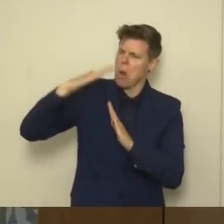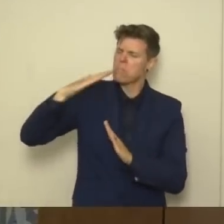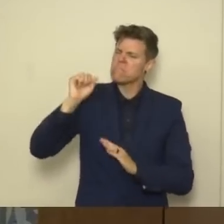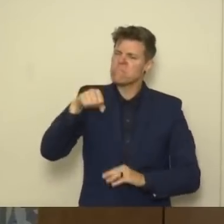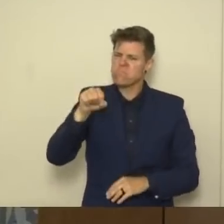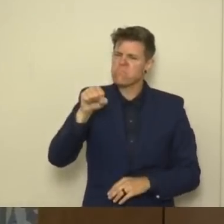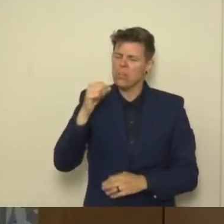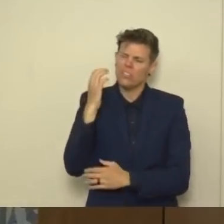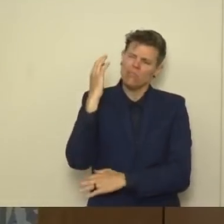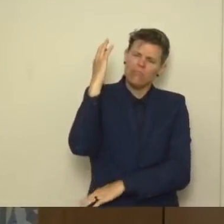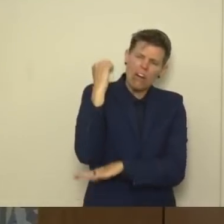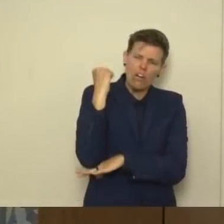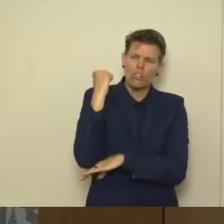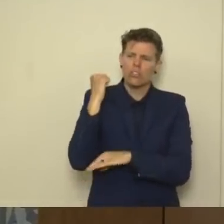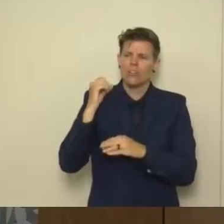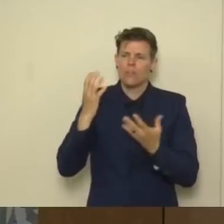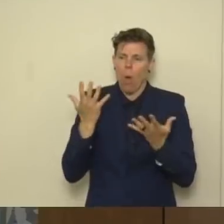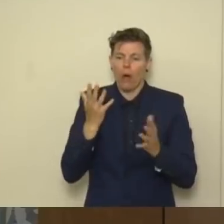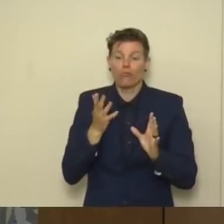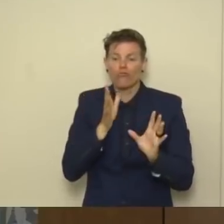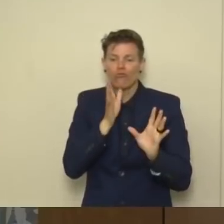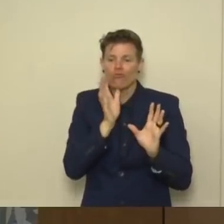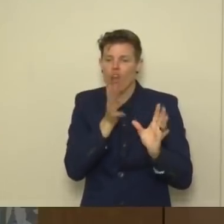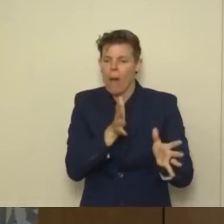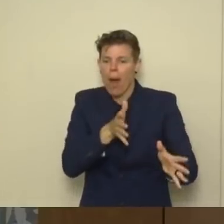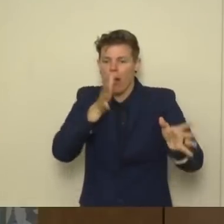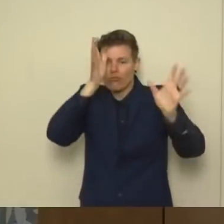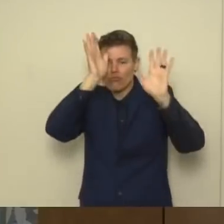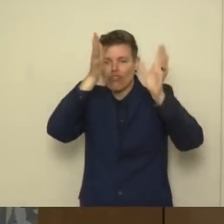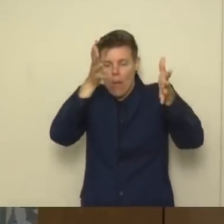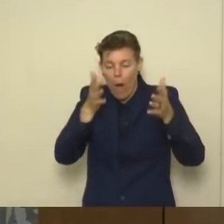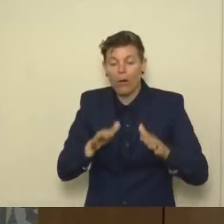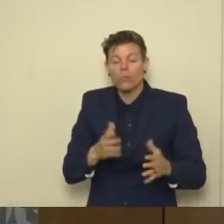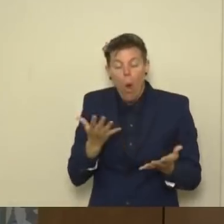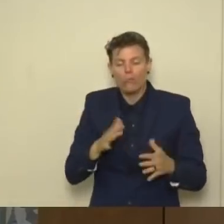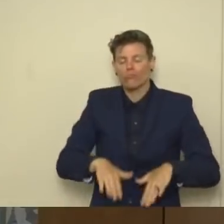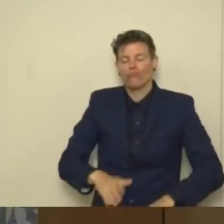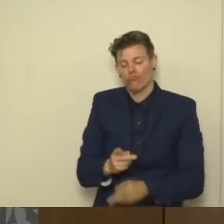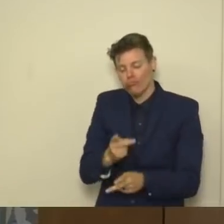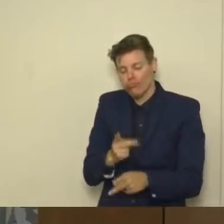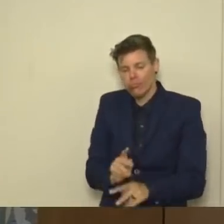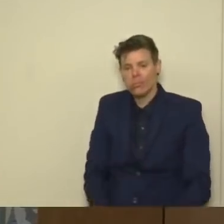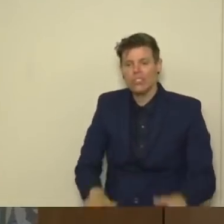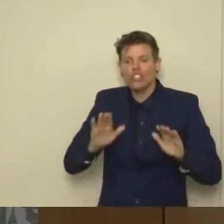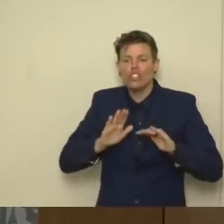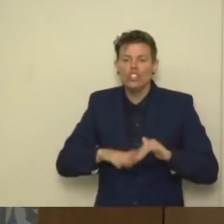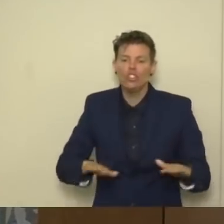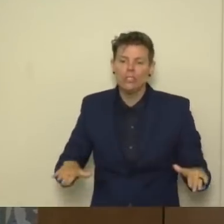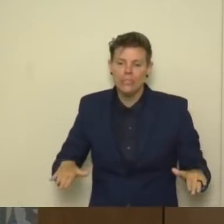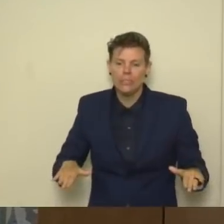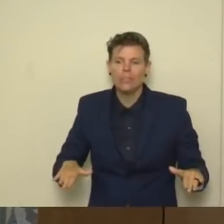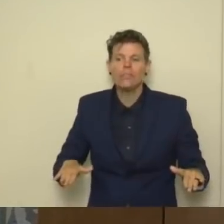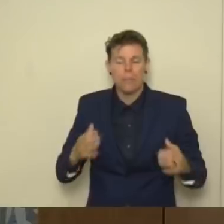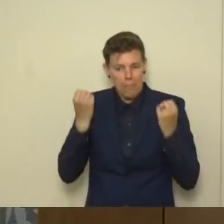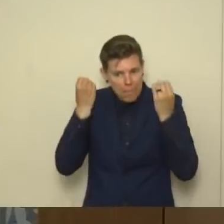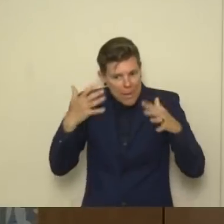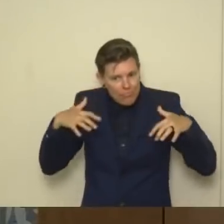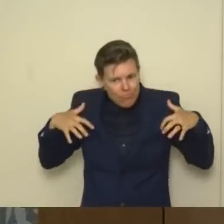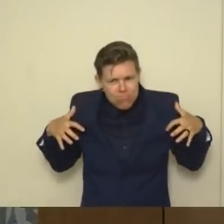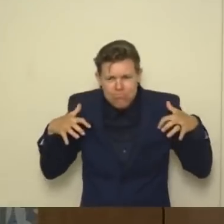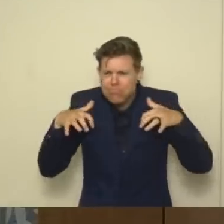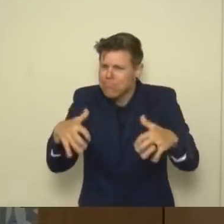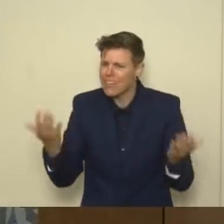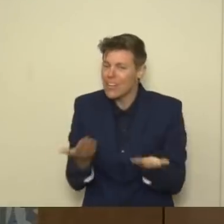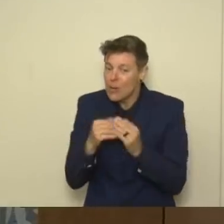of grandparents raising their grandchildren. This means that a student that takes COVID